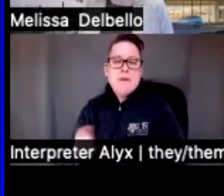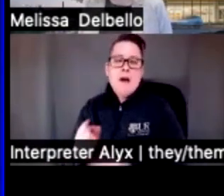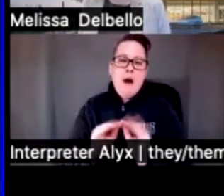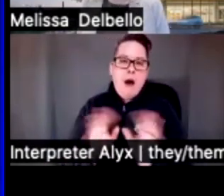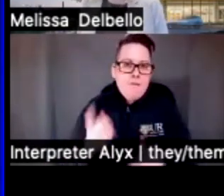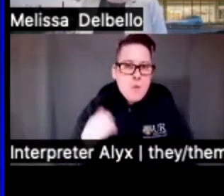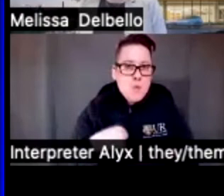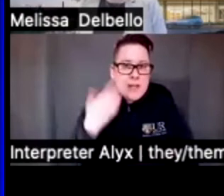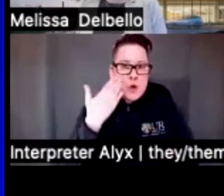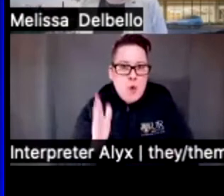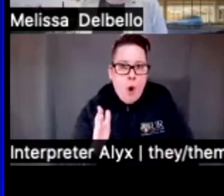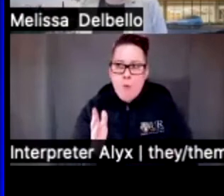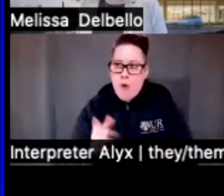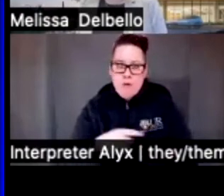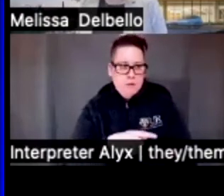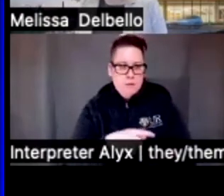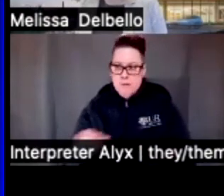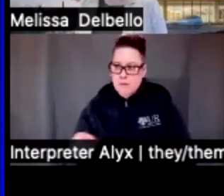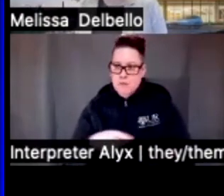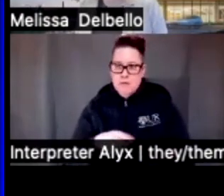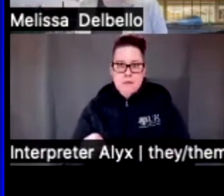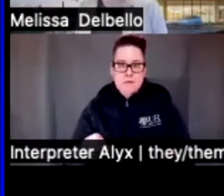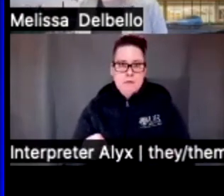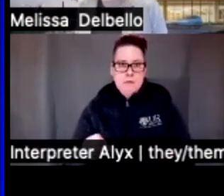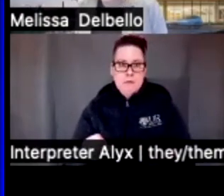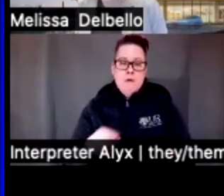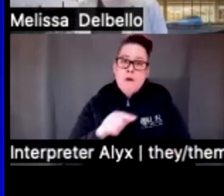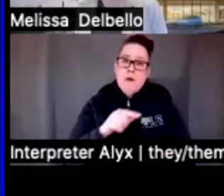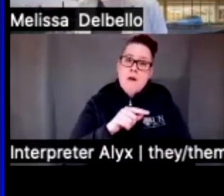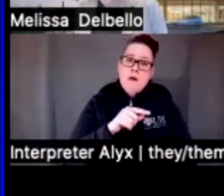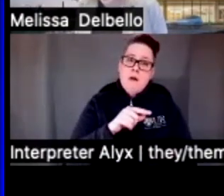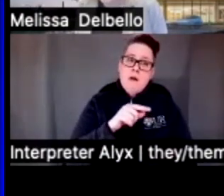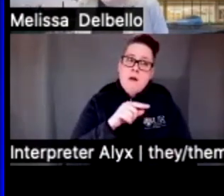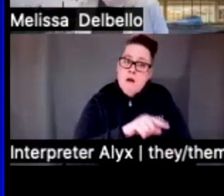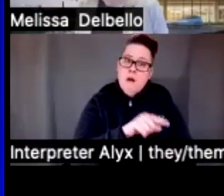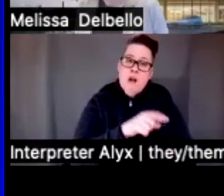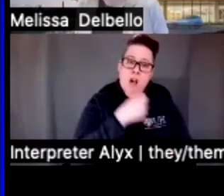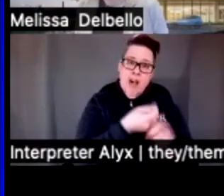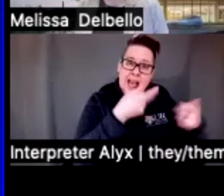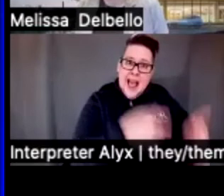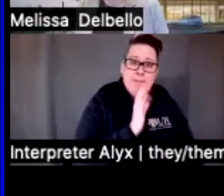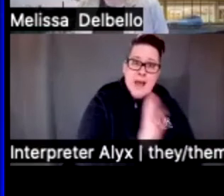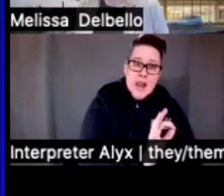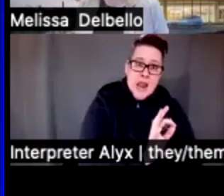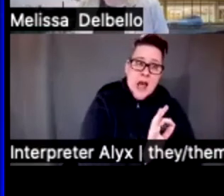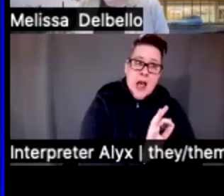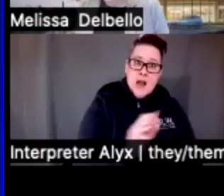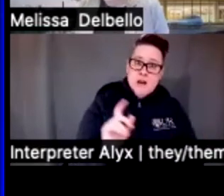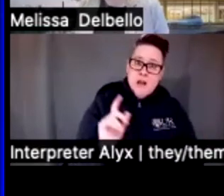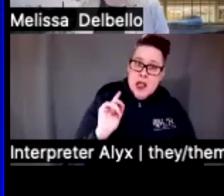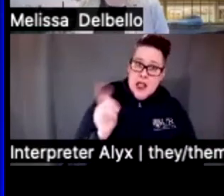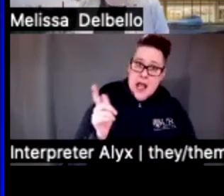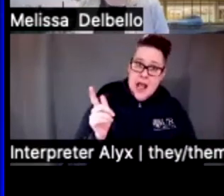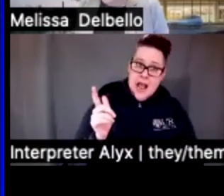don't know is, do the same kids who develop this reaction at age 9, are they going to be the ones who develop it